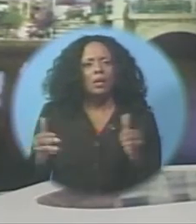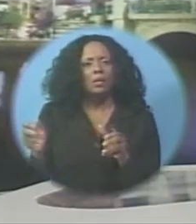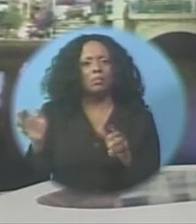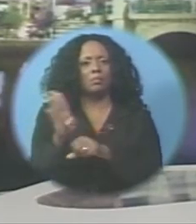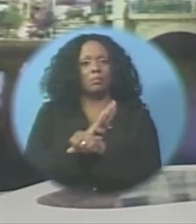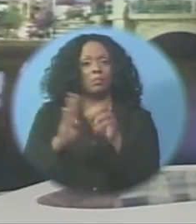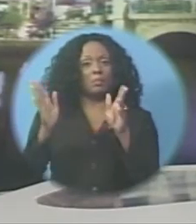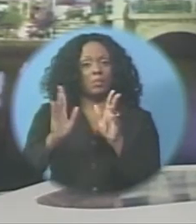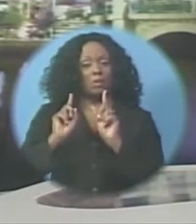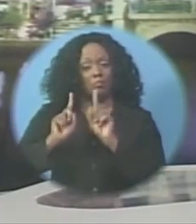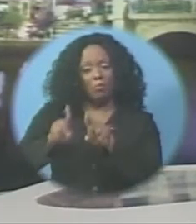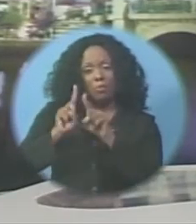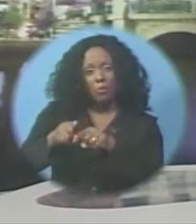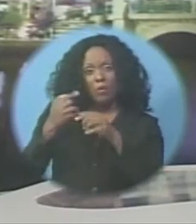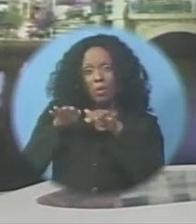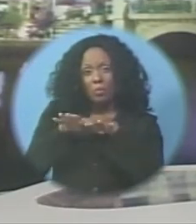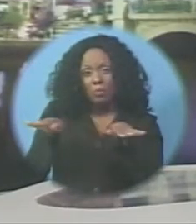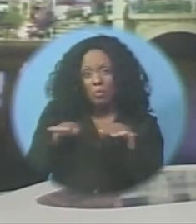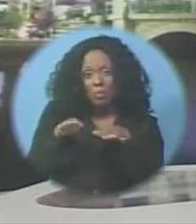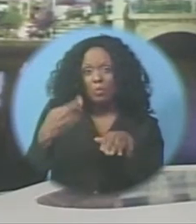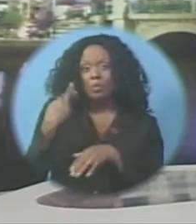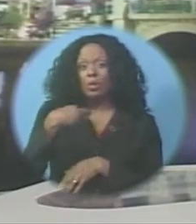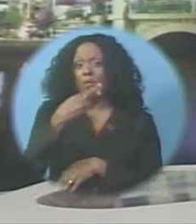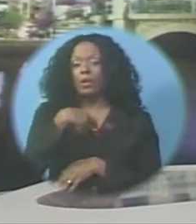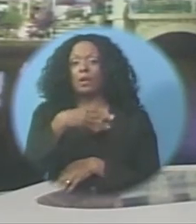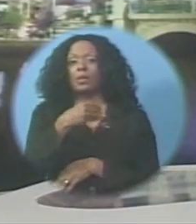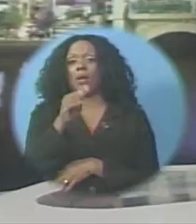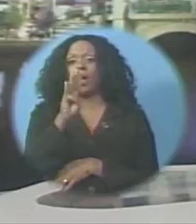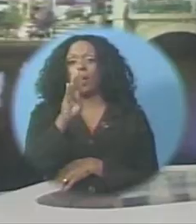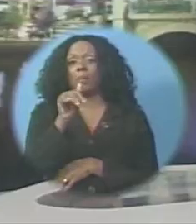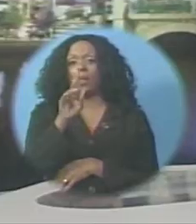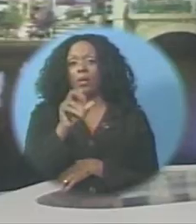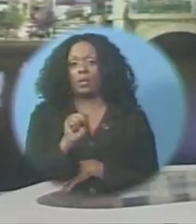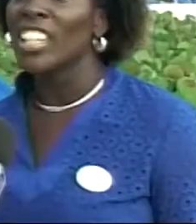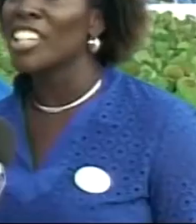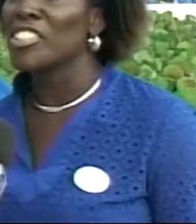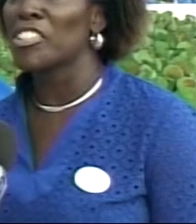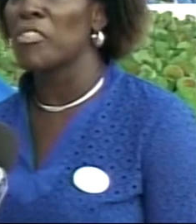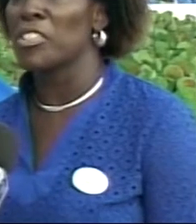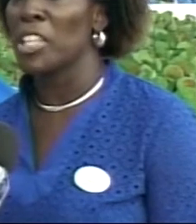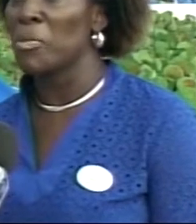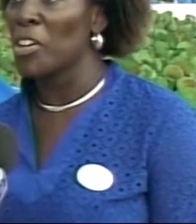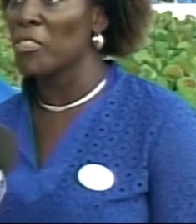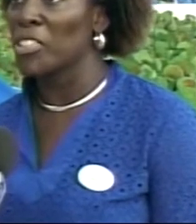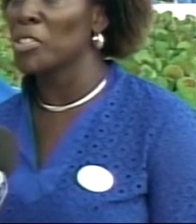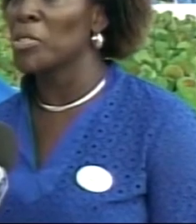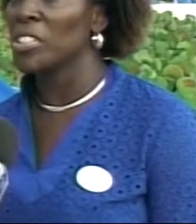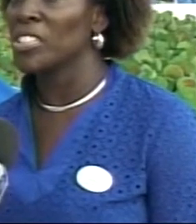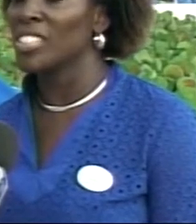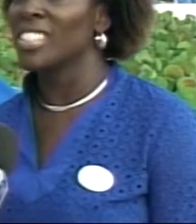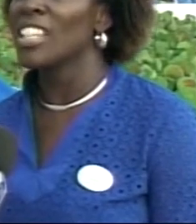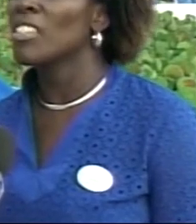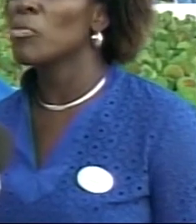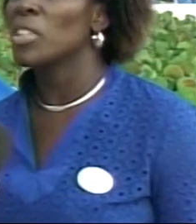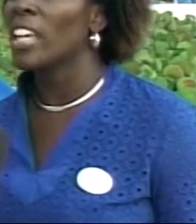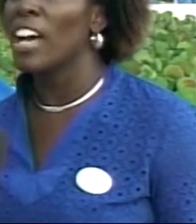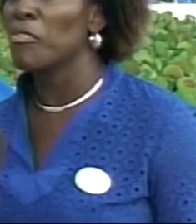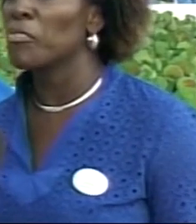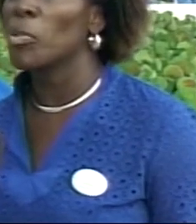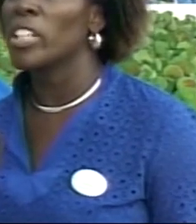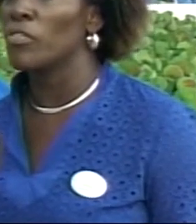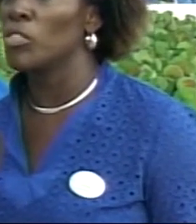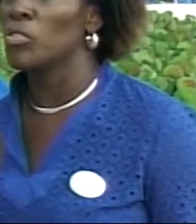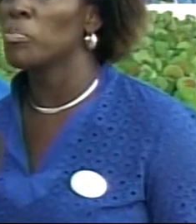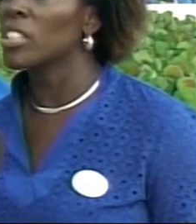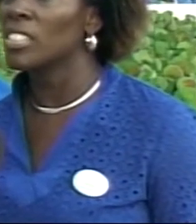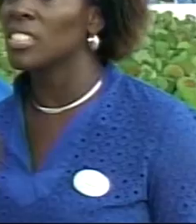to frequent their pools, restaurants and bars. There's staycation offers that we offer to locals. We have